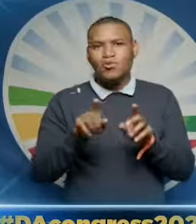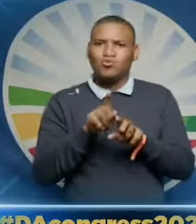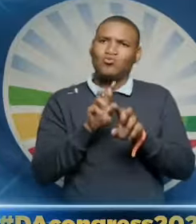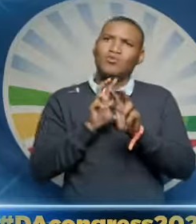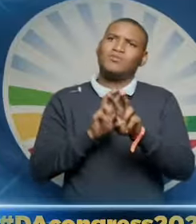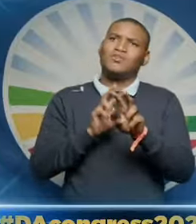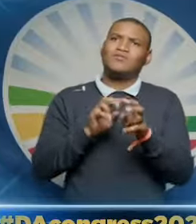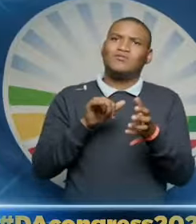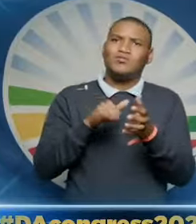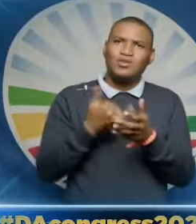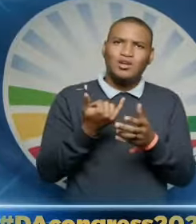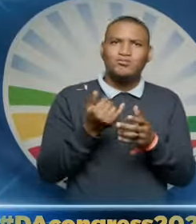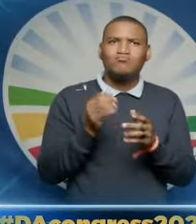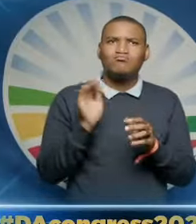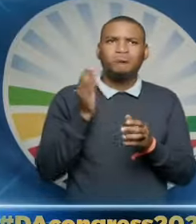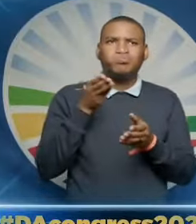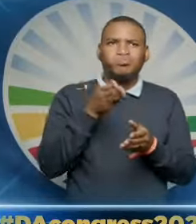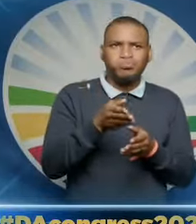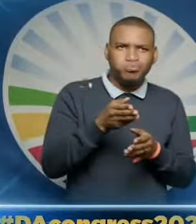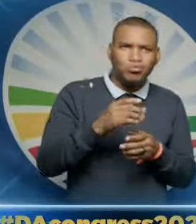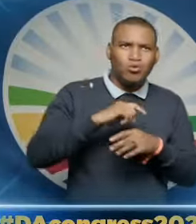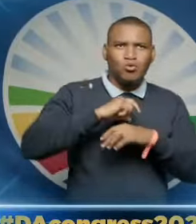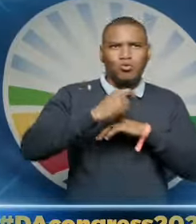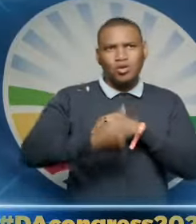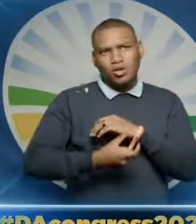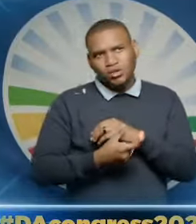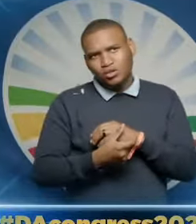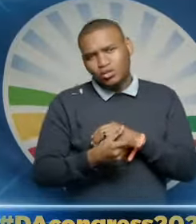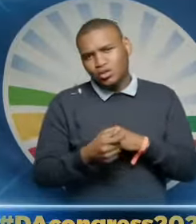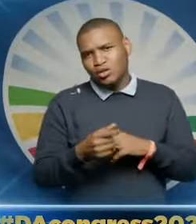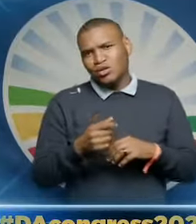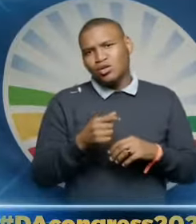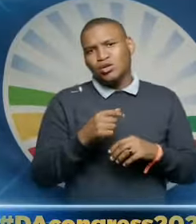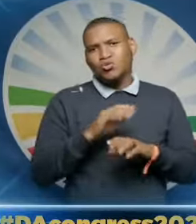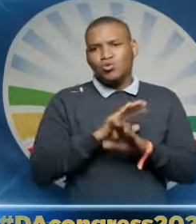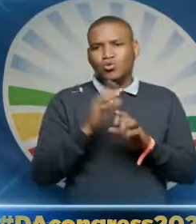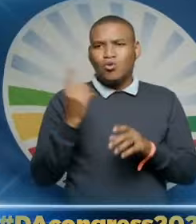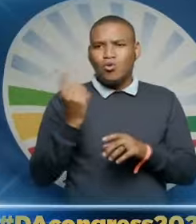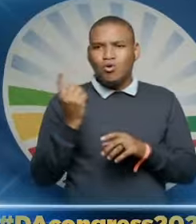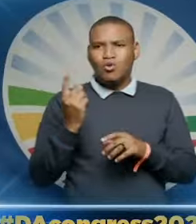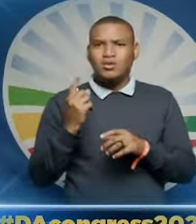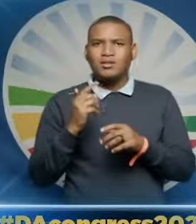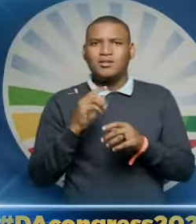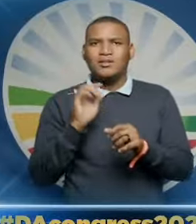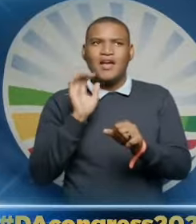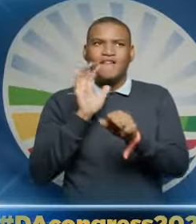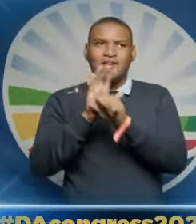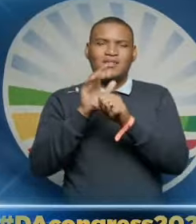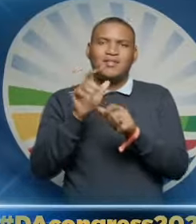to come to Congress and actually give input on matters that not only affect the